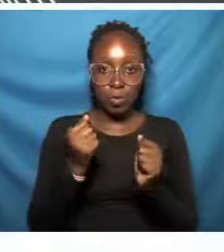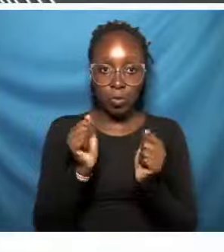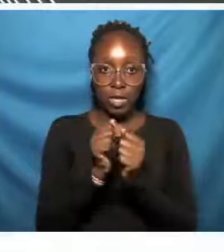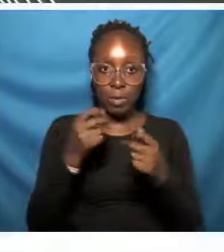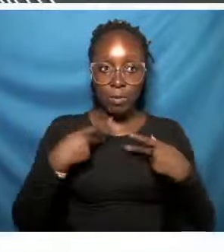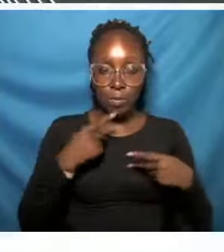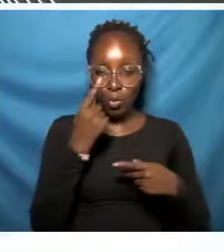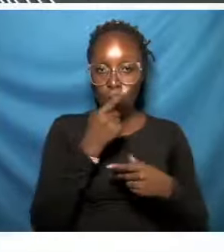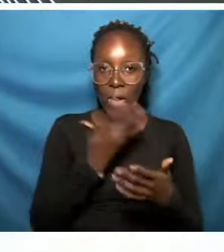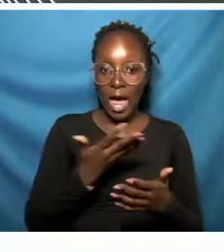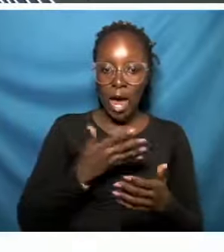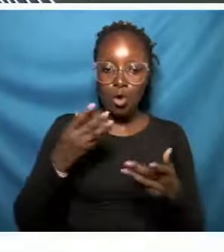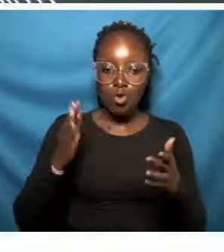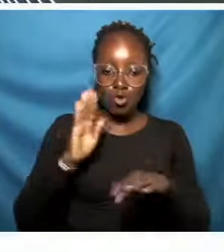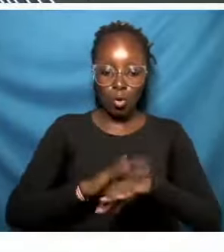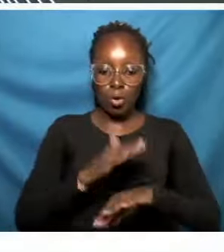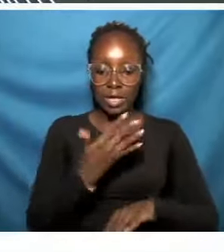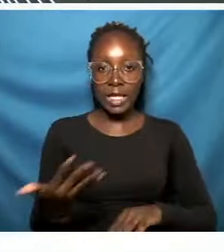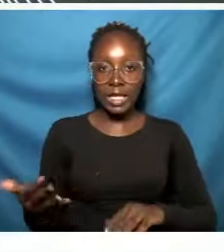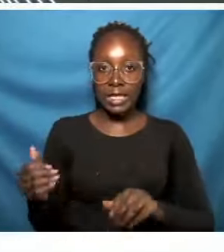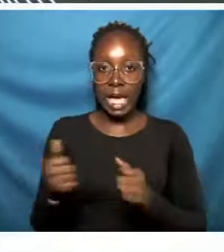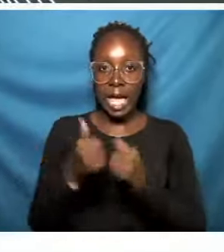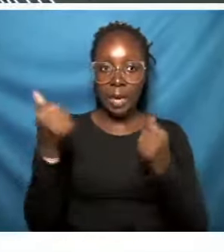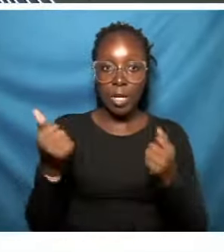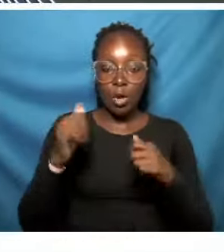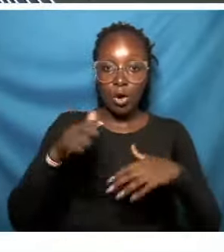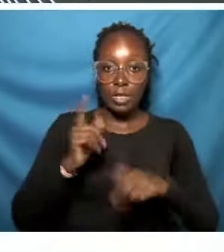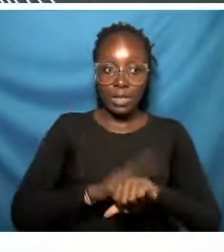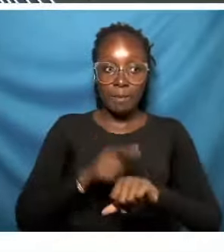on the contrary, if I'm a believer, that I'm in fellowship of believers,